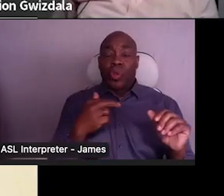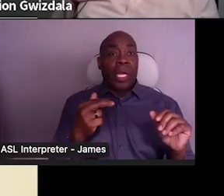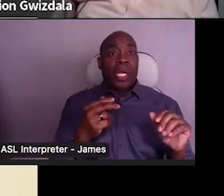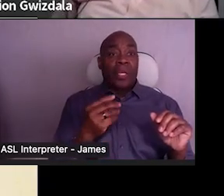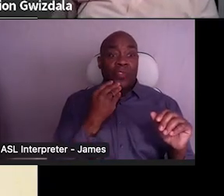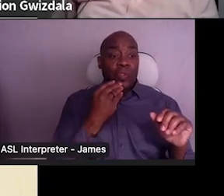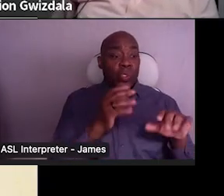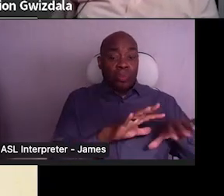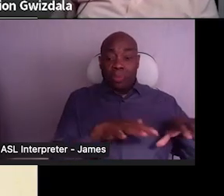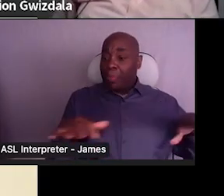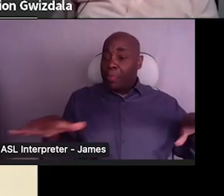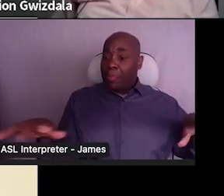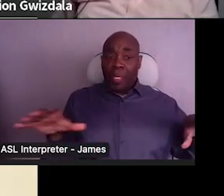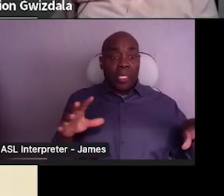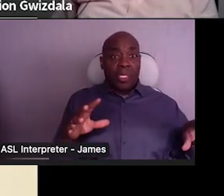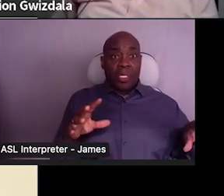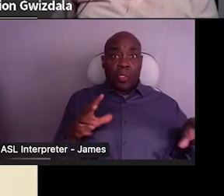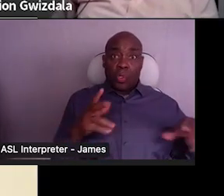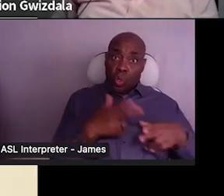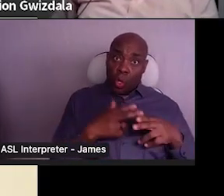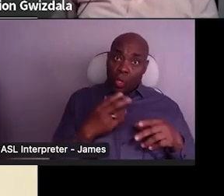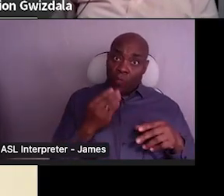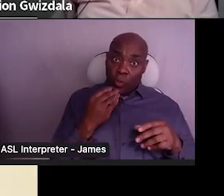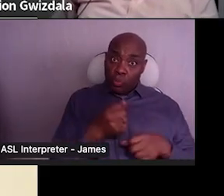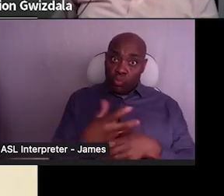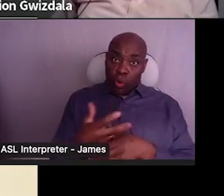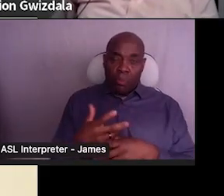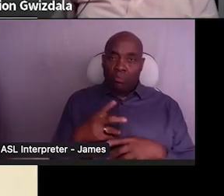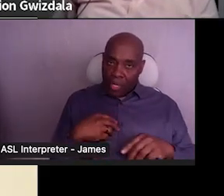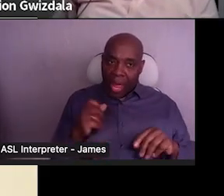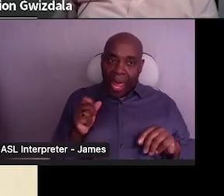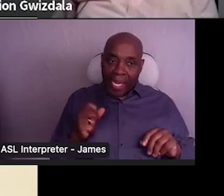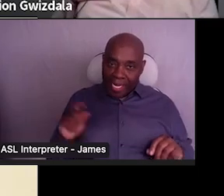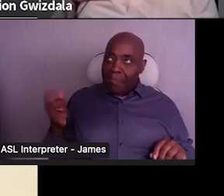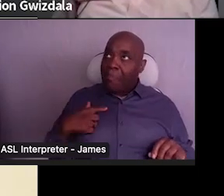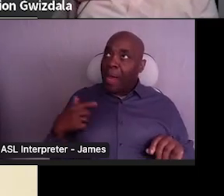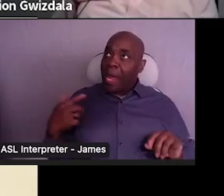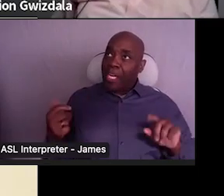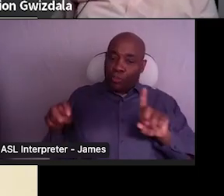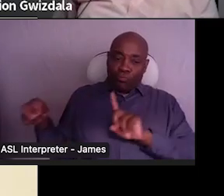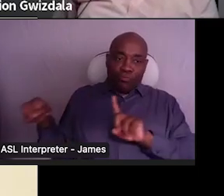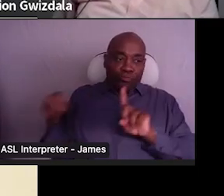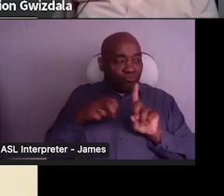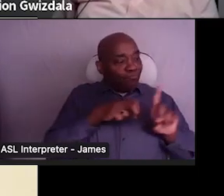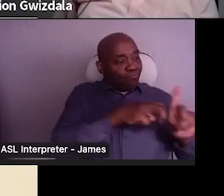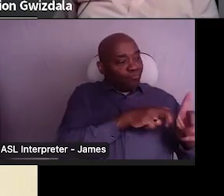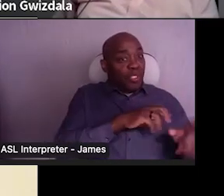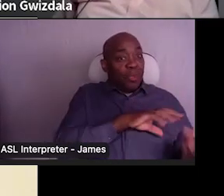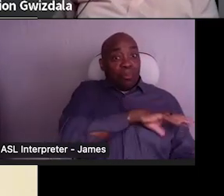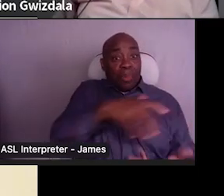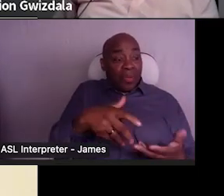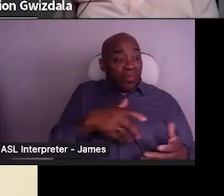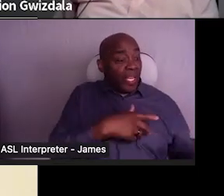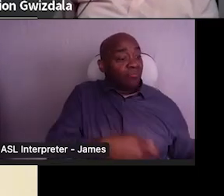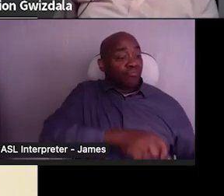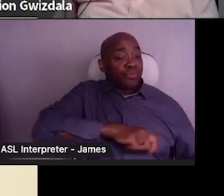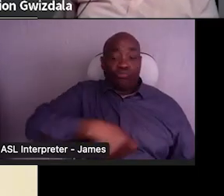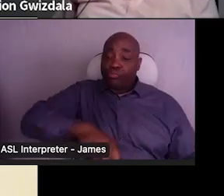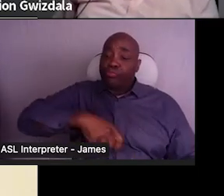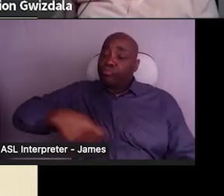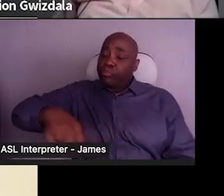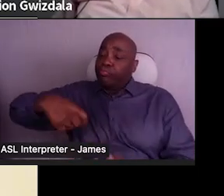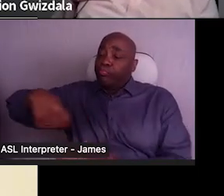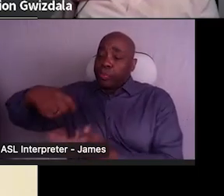buffet line is not considered an area of food preparation, so I could take my dog up to the buffet line and through